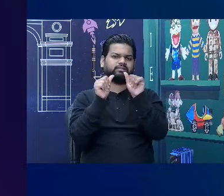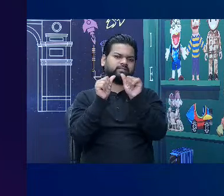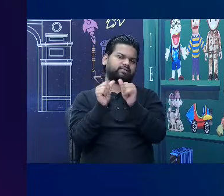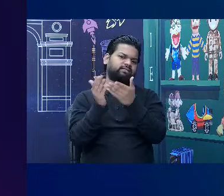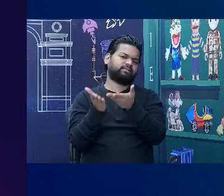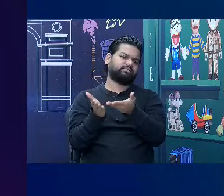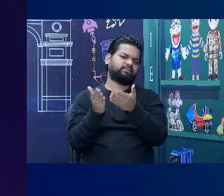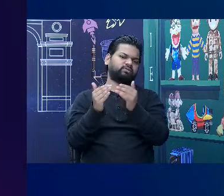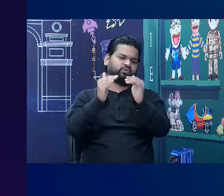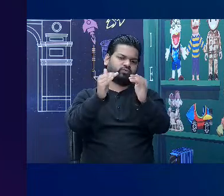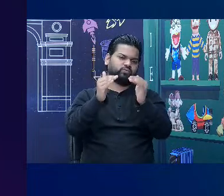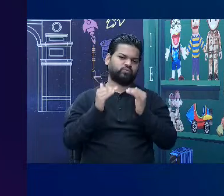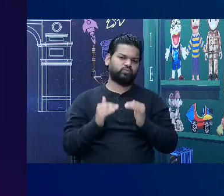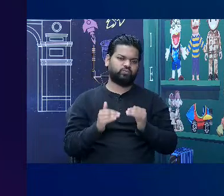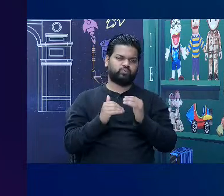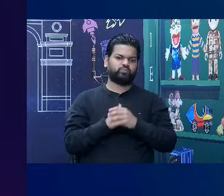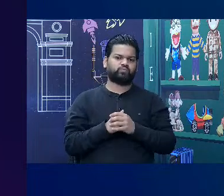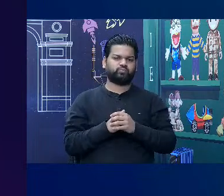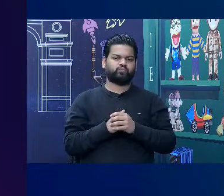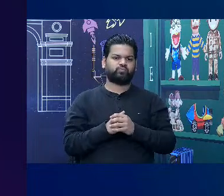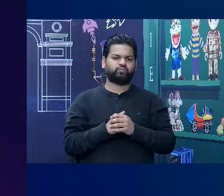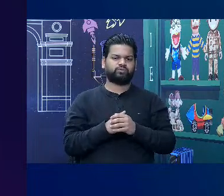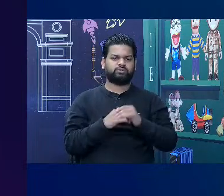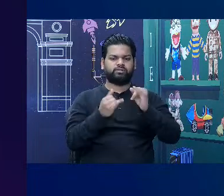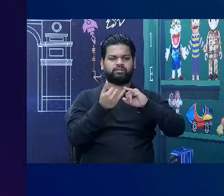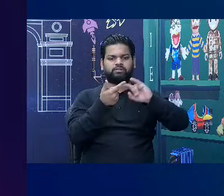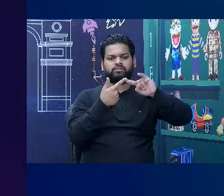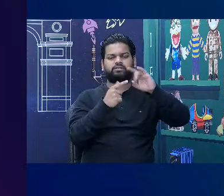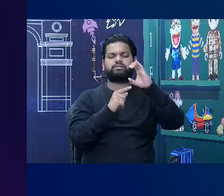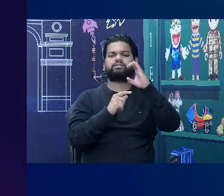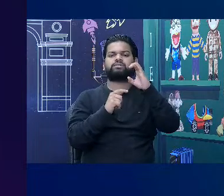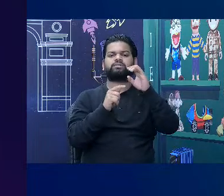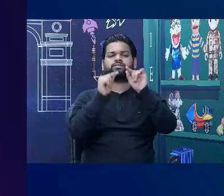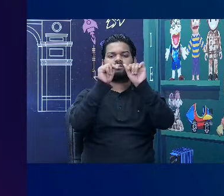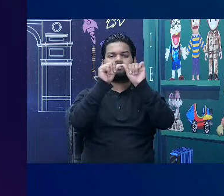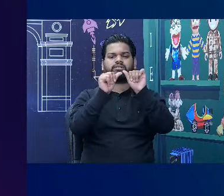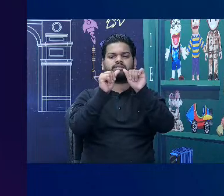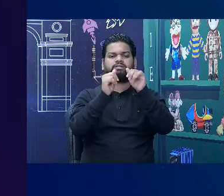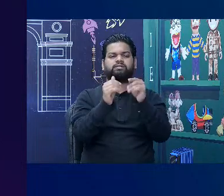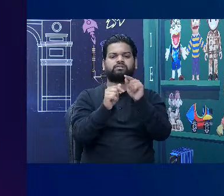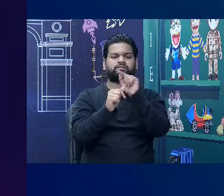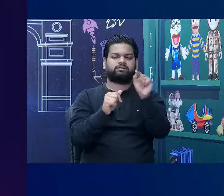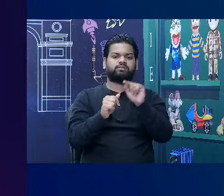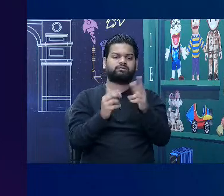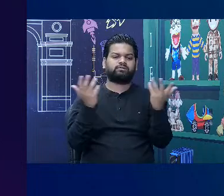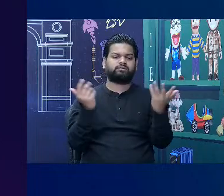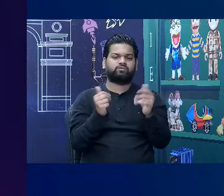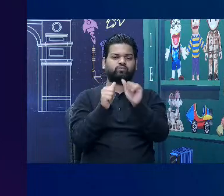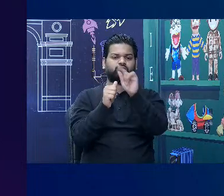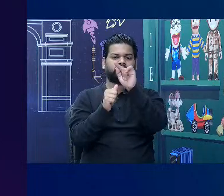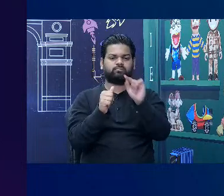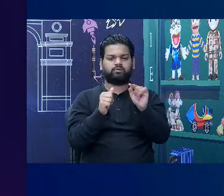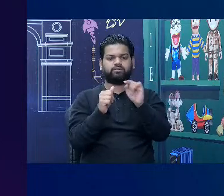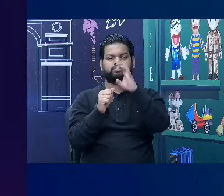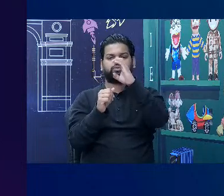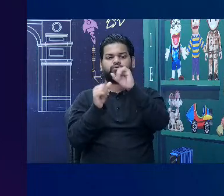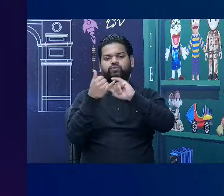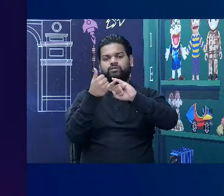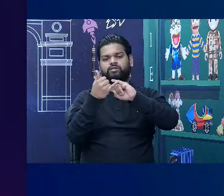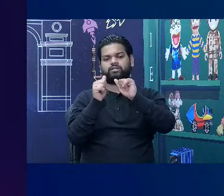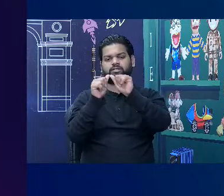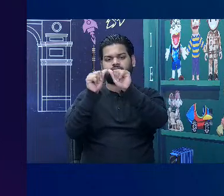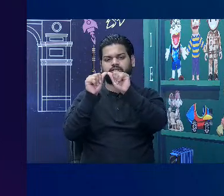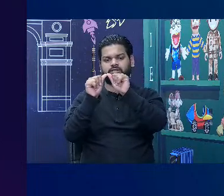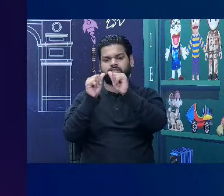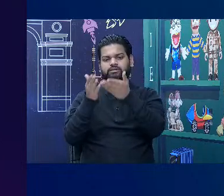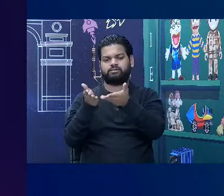That means hypotenuse will go to numerator and perpendicular will come to denominator. It becomes AC upon BC. And what